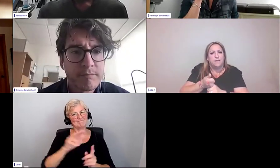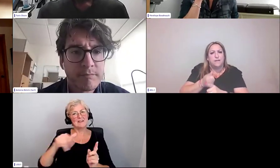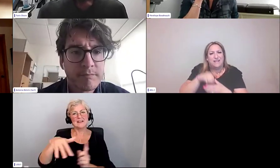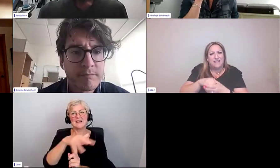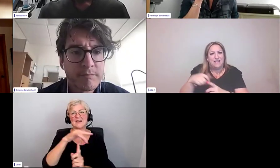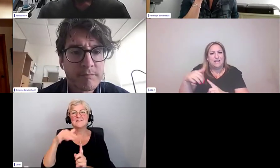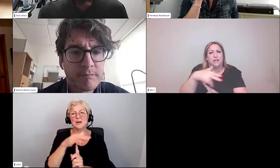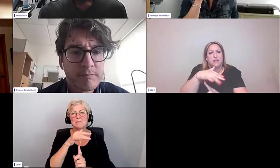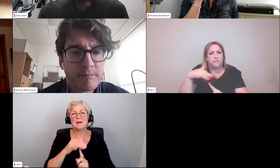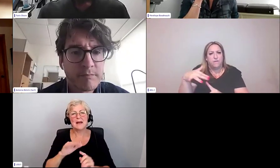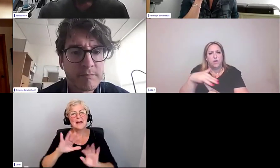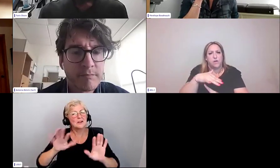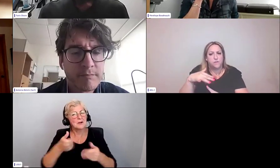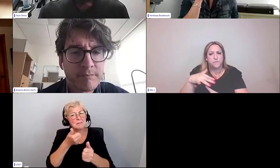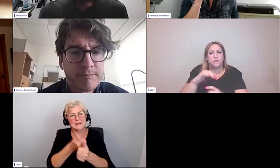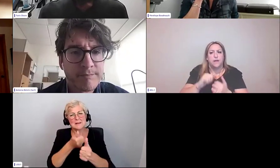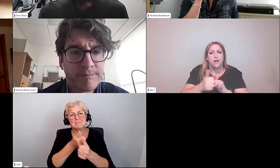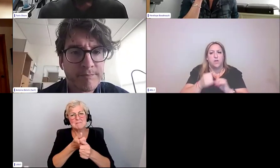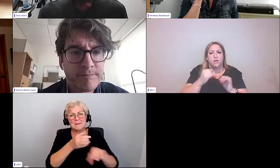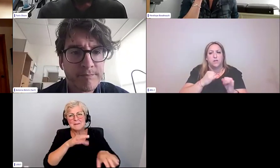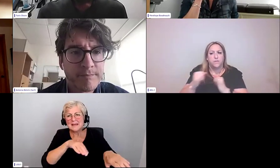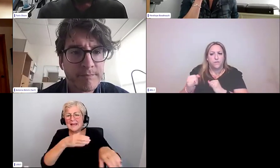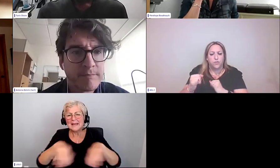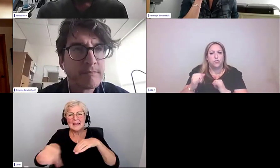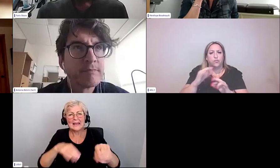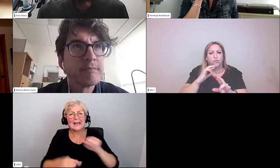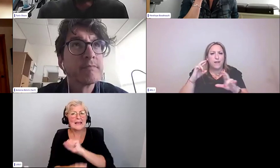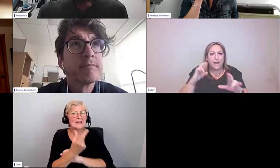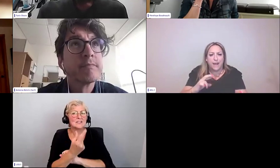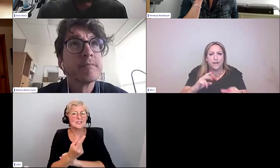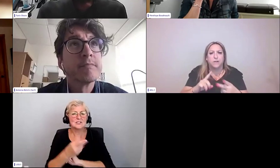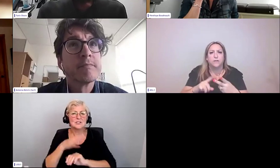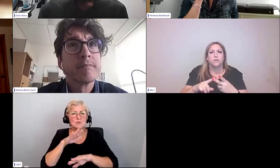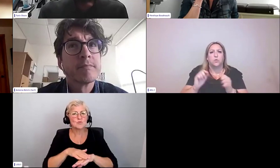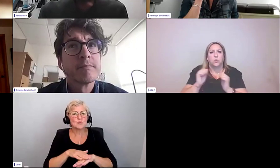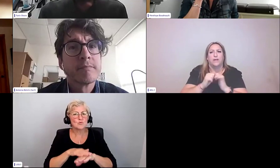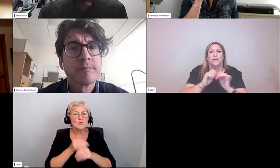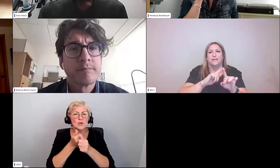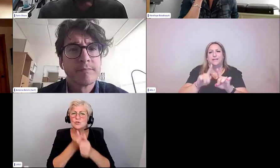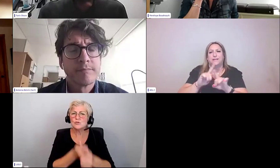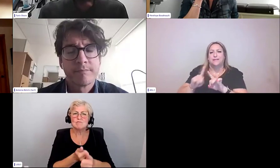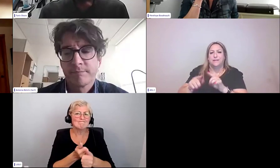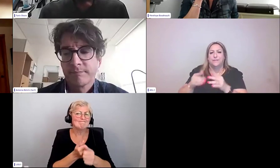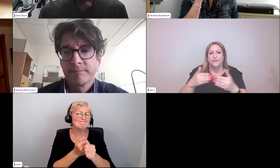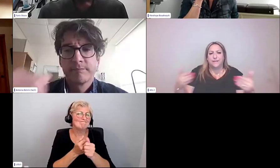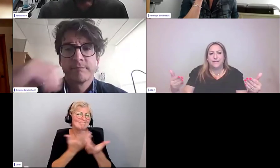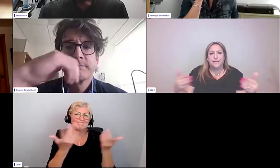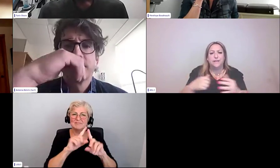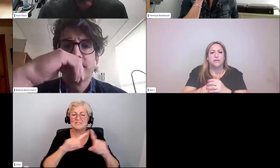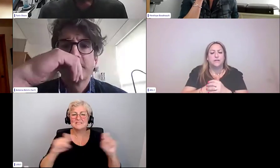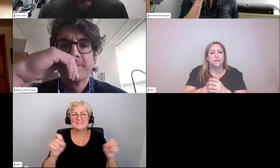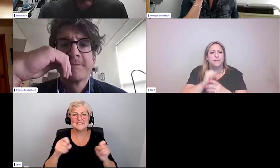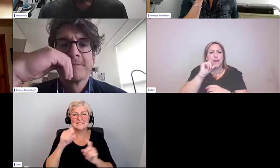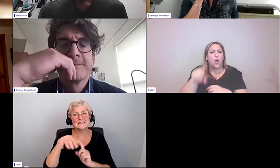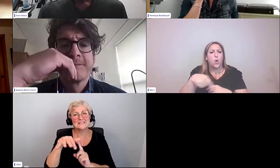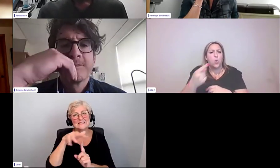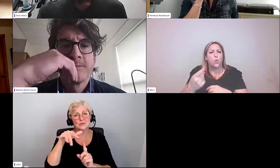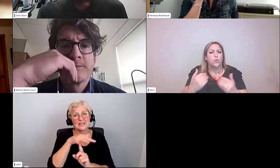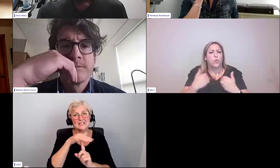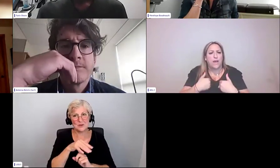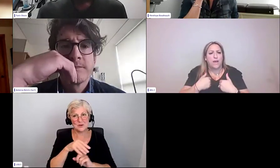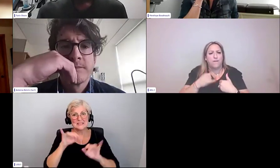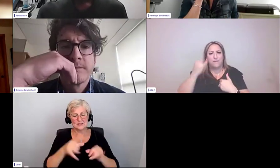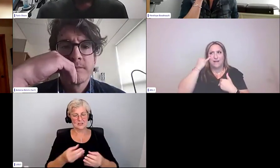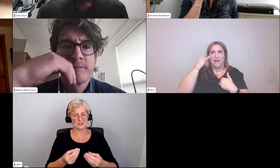environment, how the individual reacts with different things, not to have an